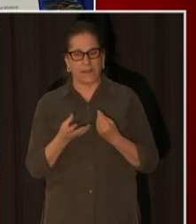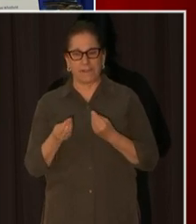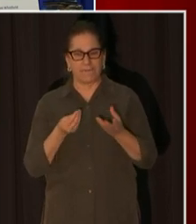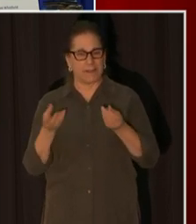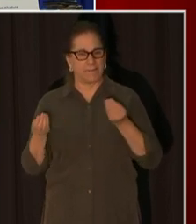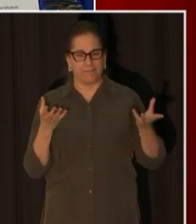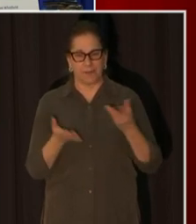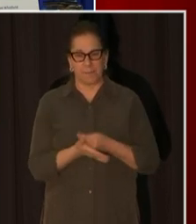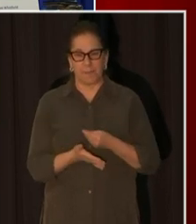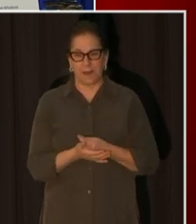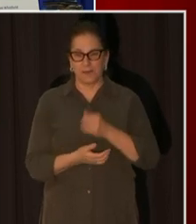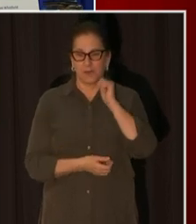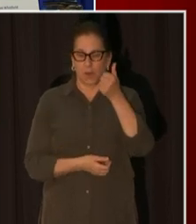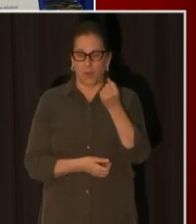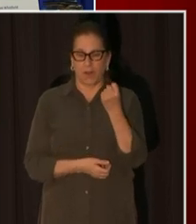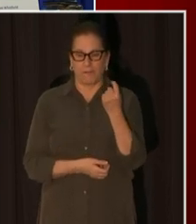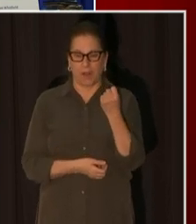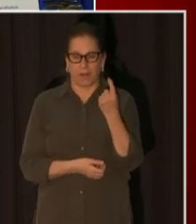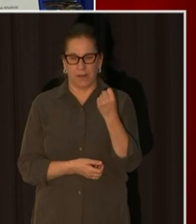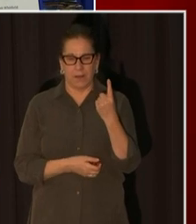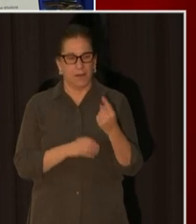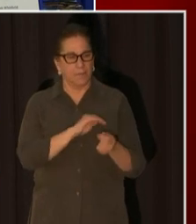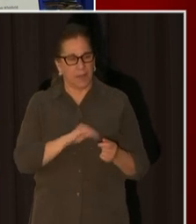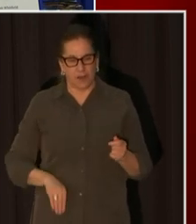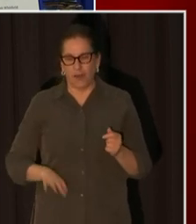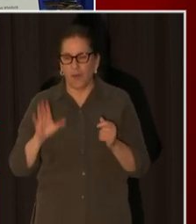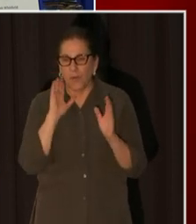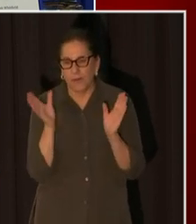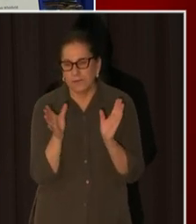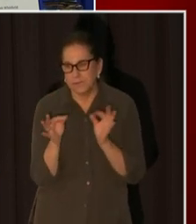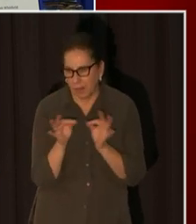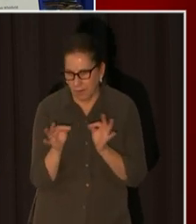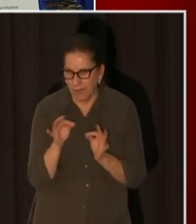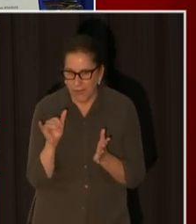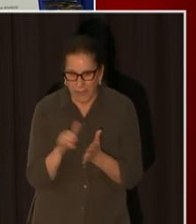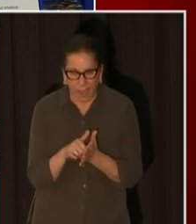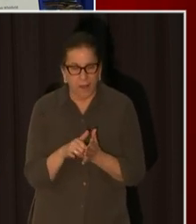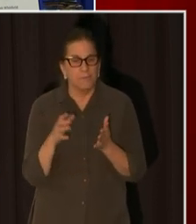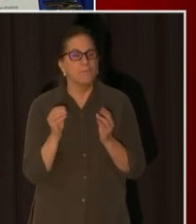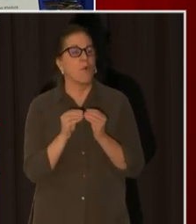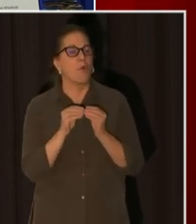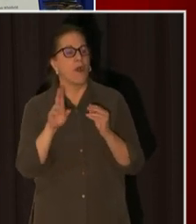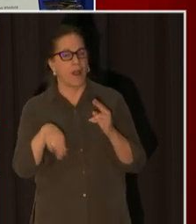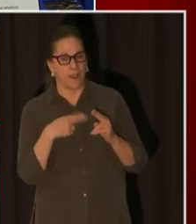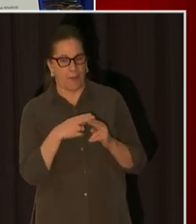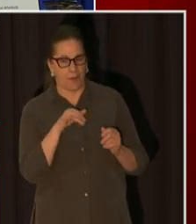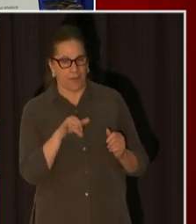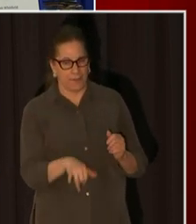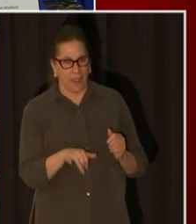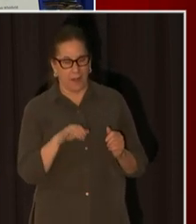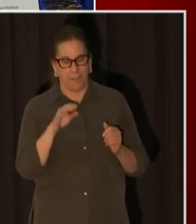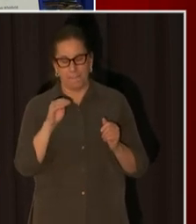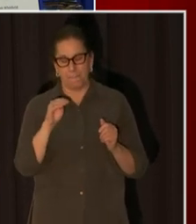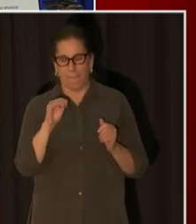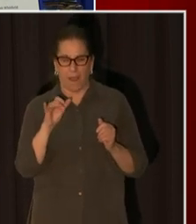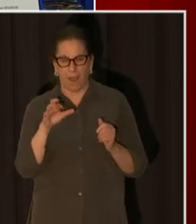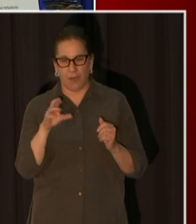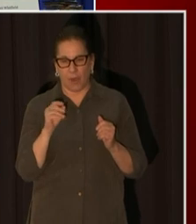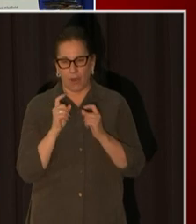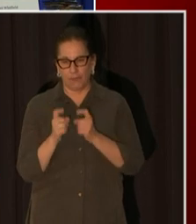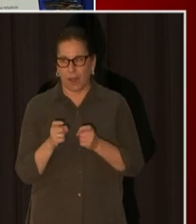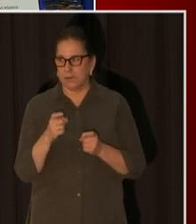and he was one of the first to apply for the DC microgrants. And the crickets has been astonishing. No